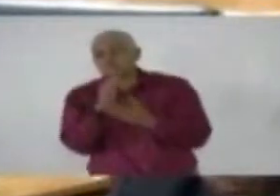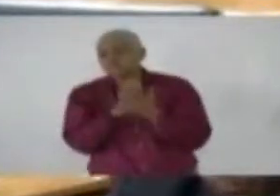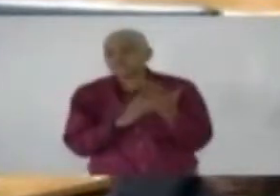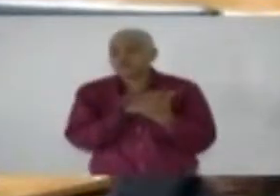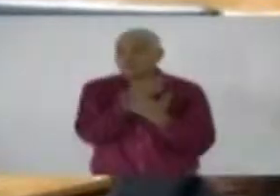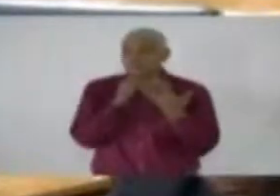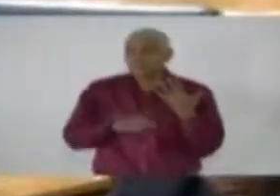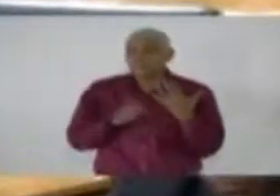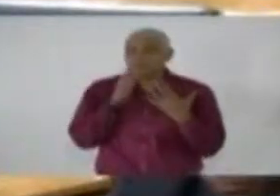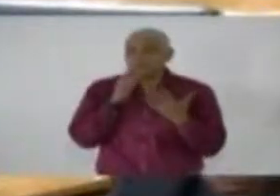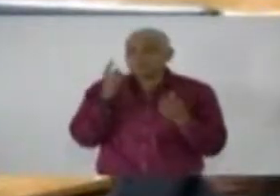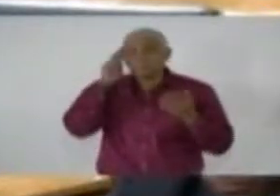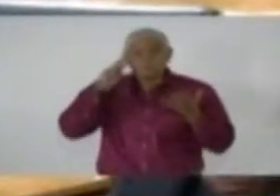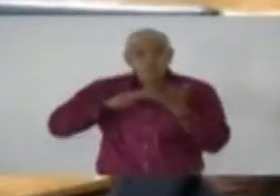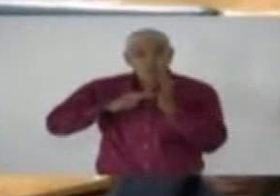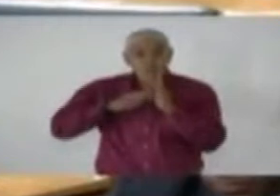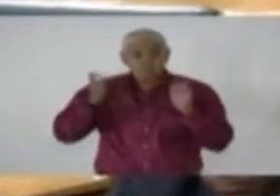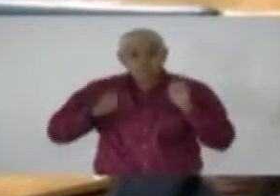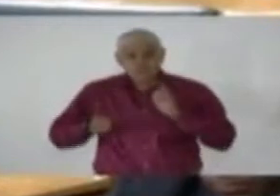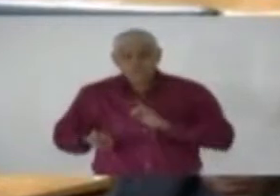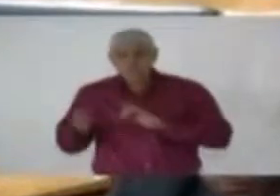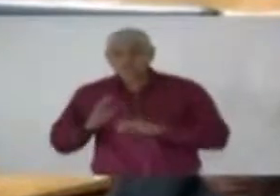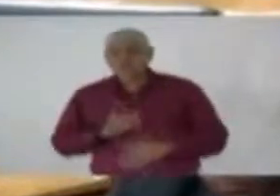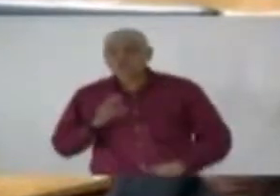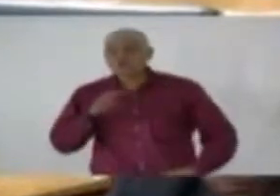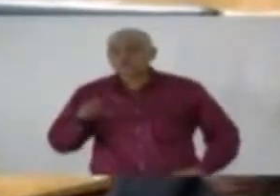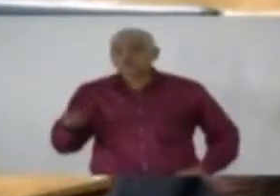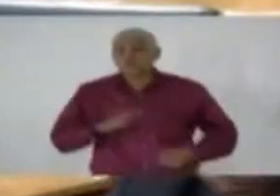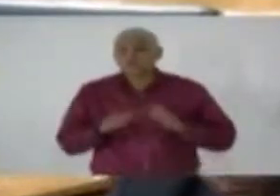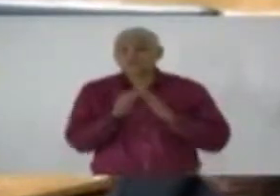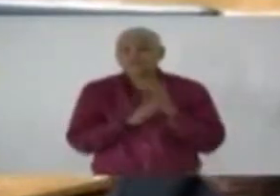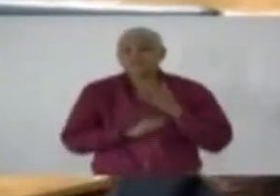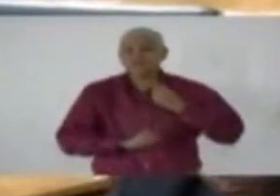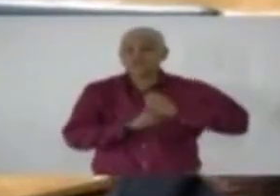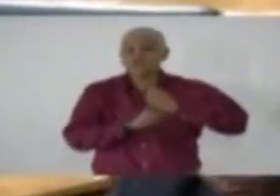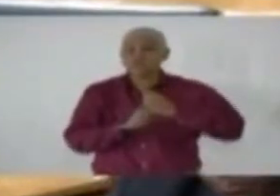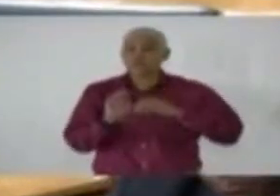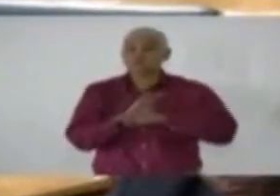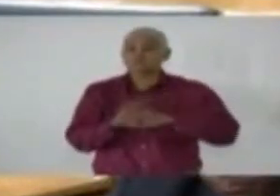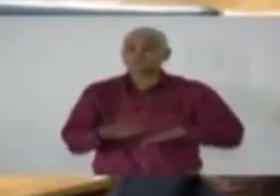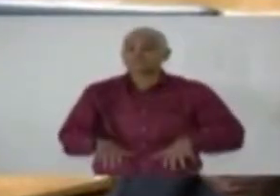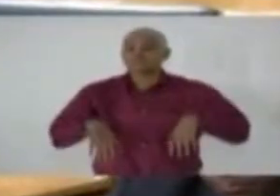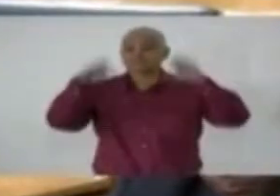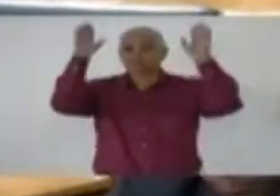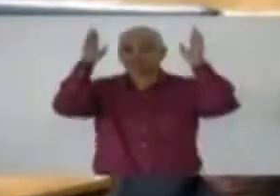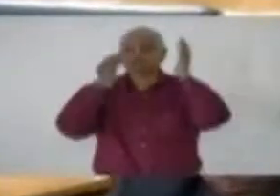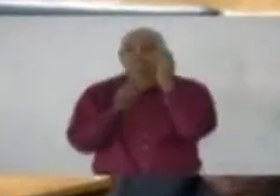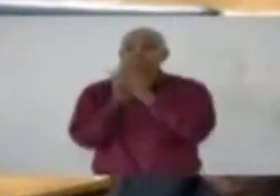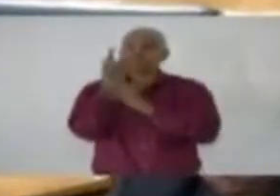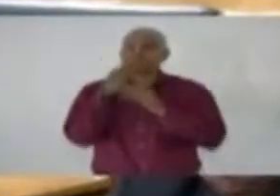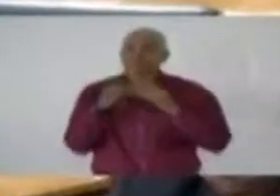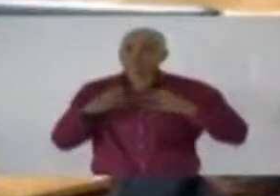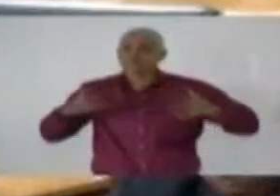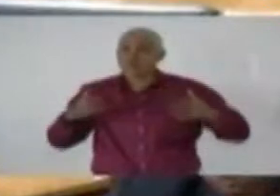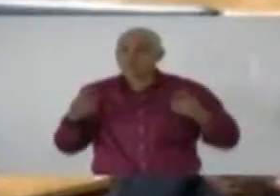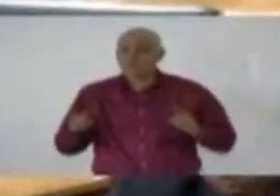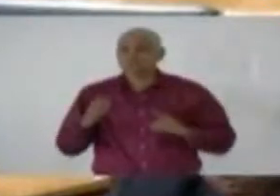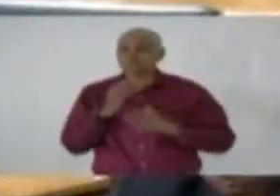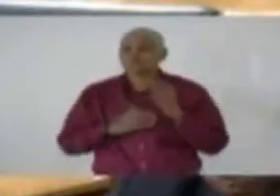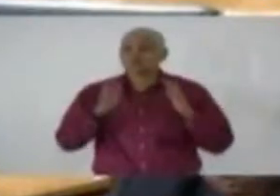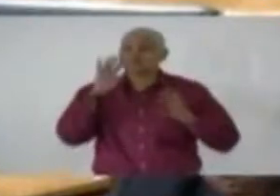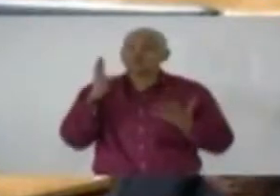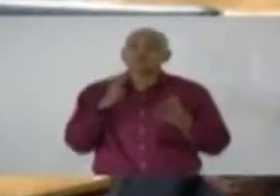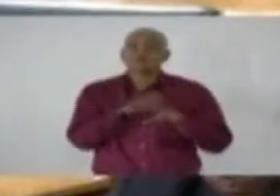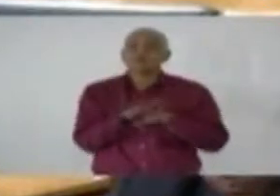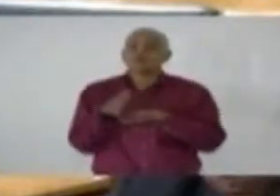cases repurpose, our 22 agencies to assist our businesses and firms to grow. Some of them are going to be merged.